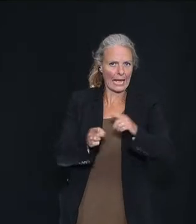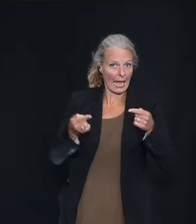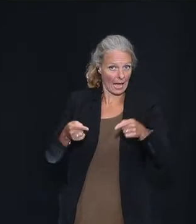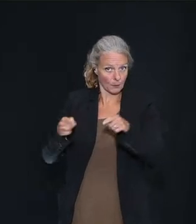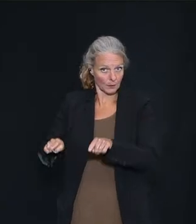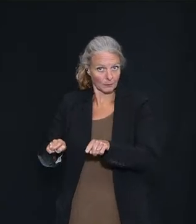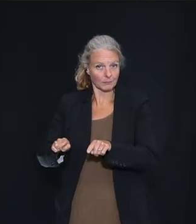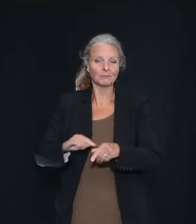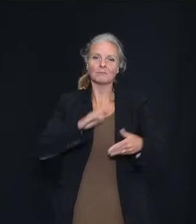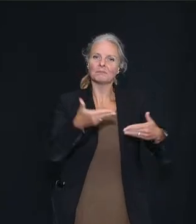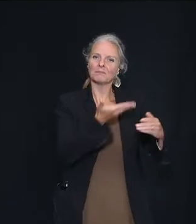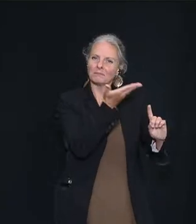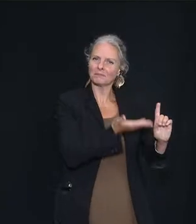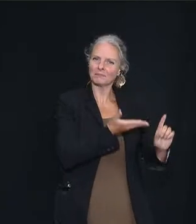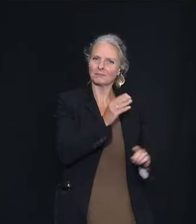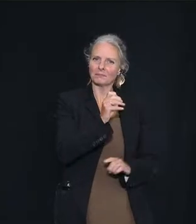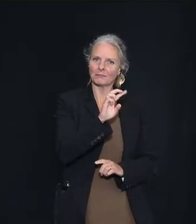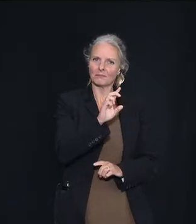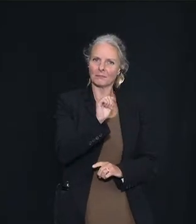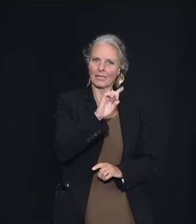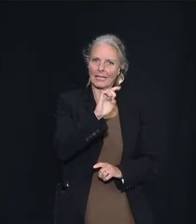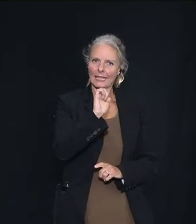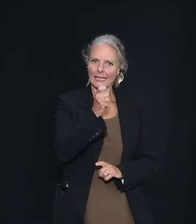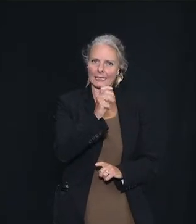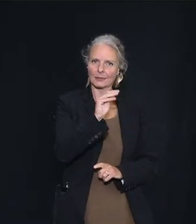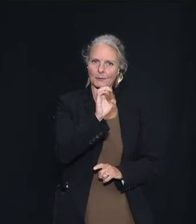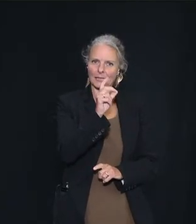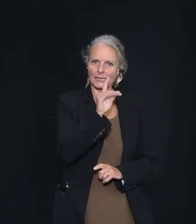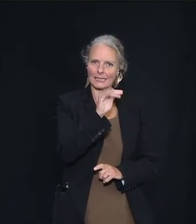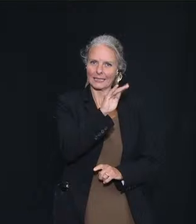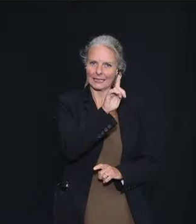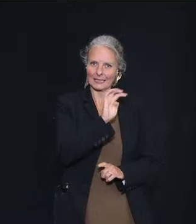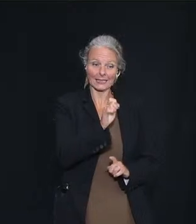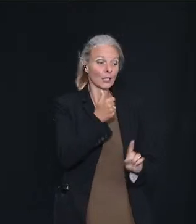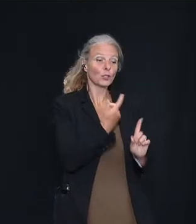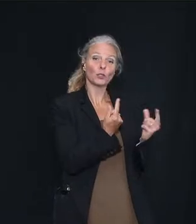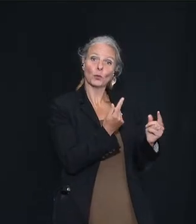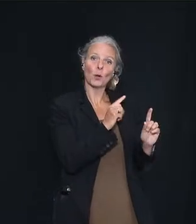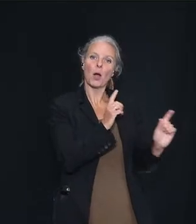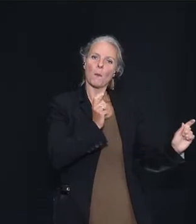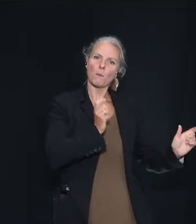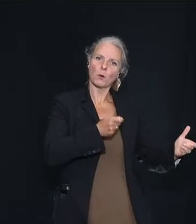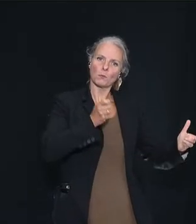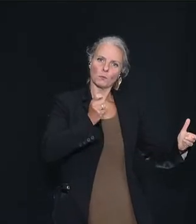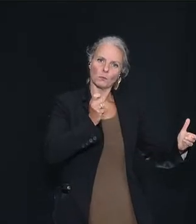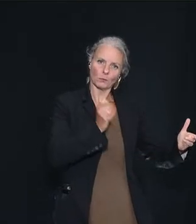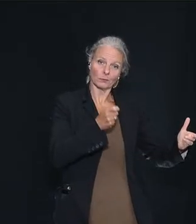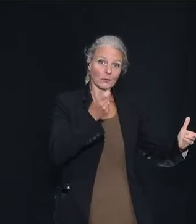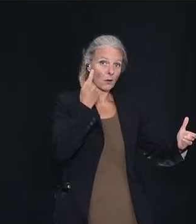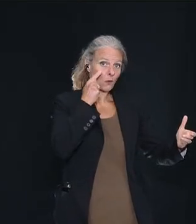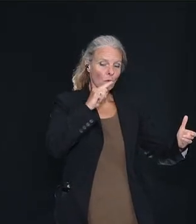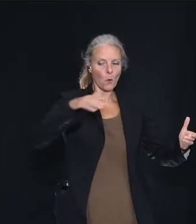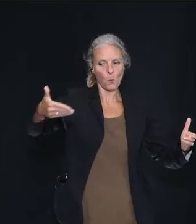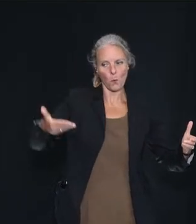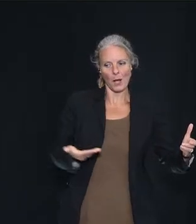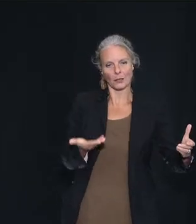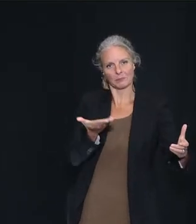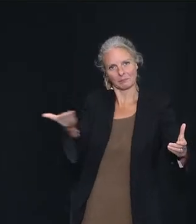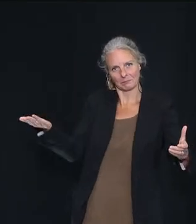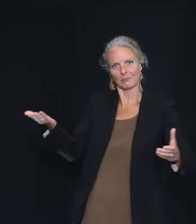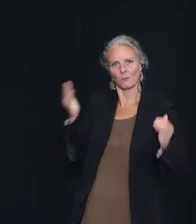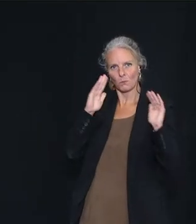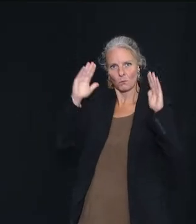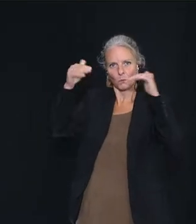Mackenzie from Metsimekush Shefferville to play drum as we welcome His Holiness and Her Excellency. Thank you.